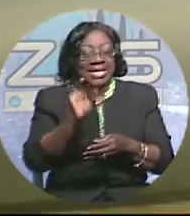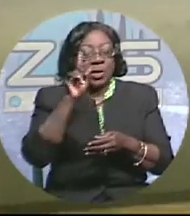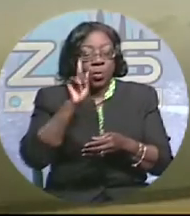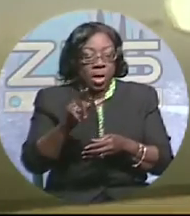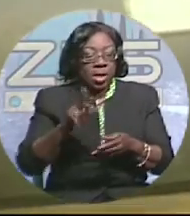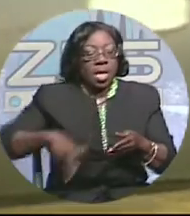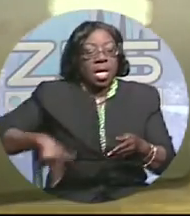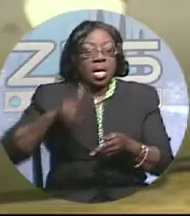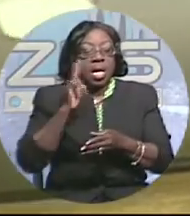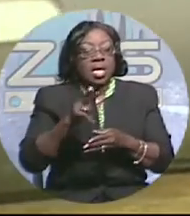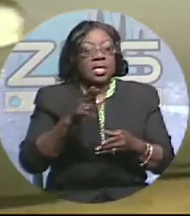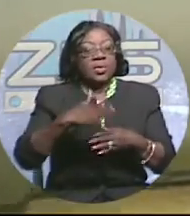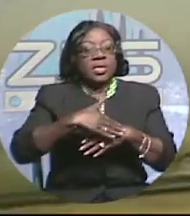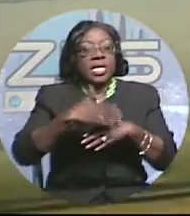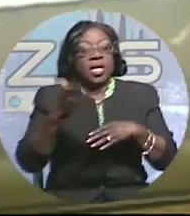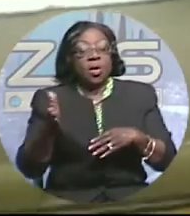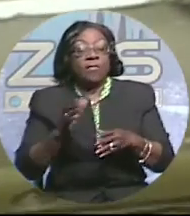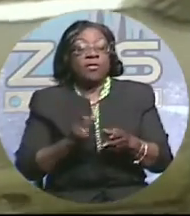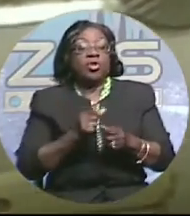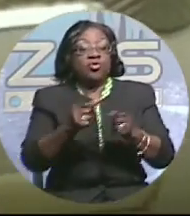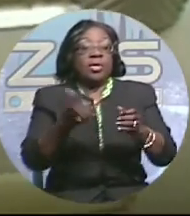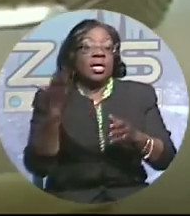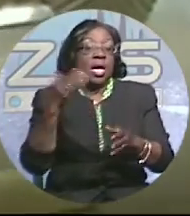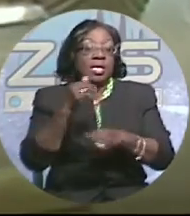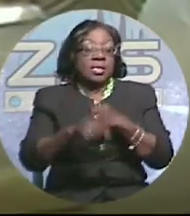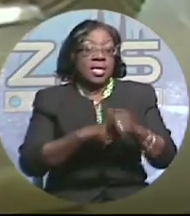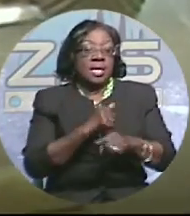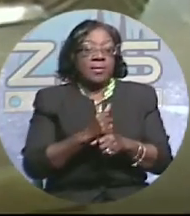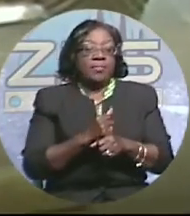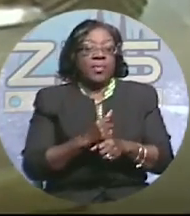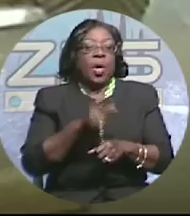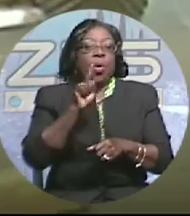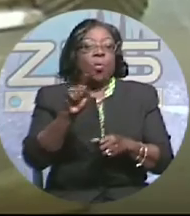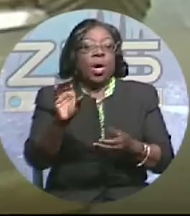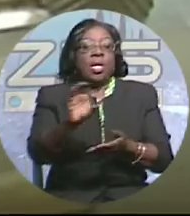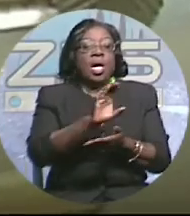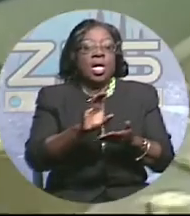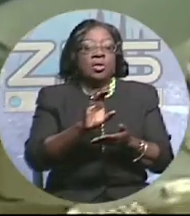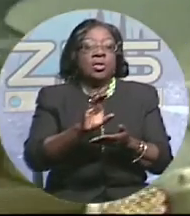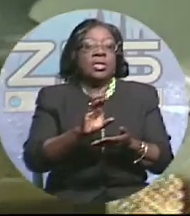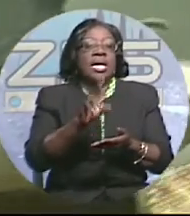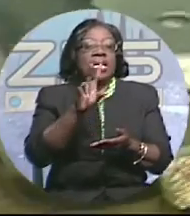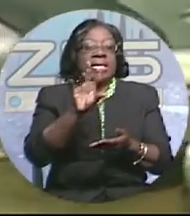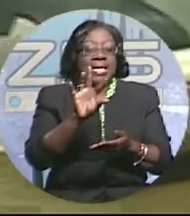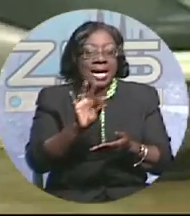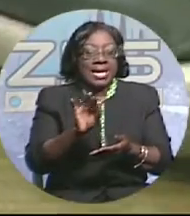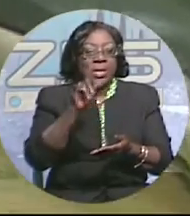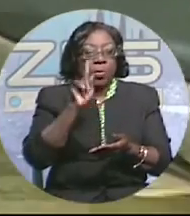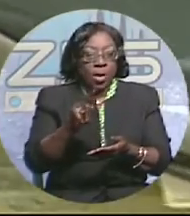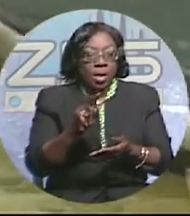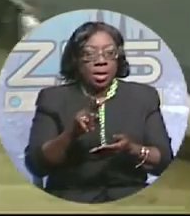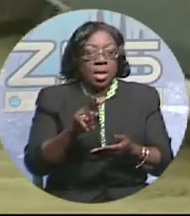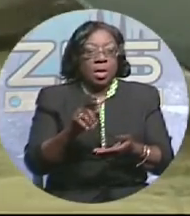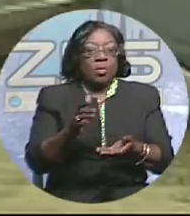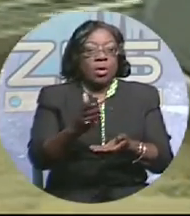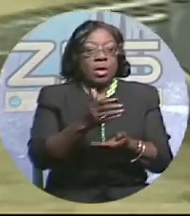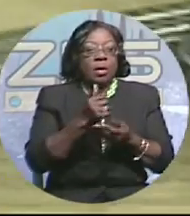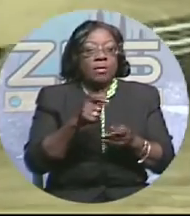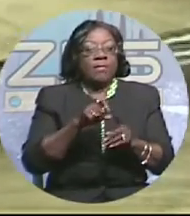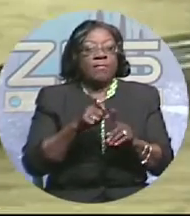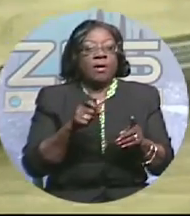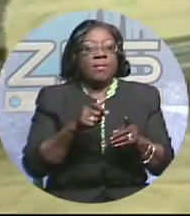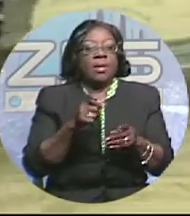8,297 assorted ammunition were seized by officers. 191 firearms were recovered from intelligence and public